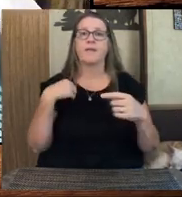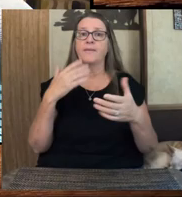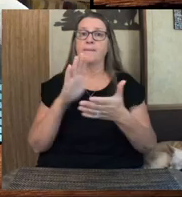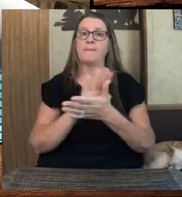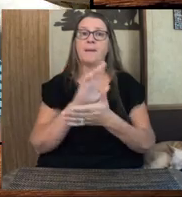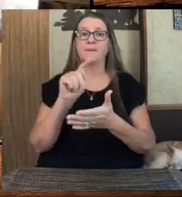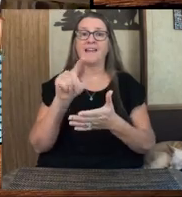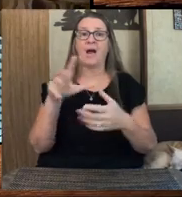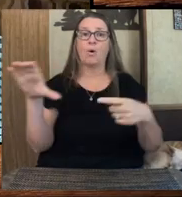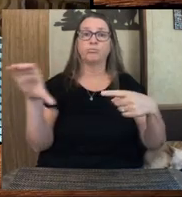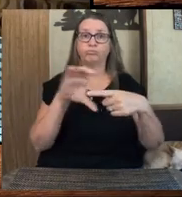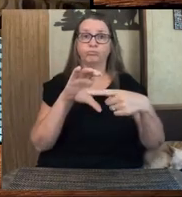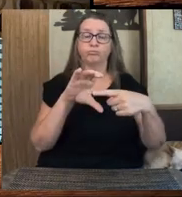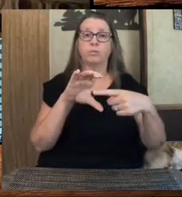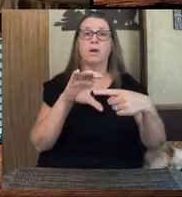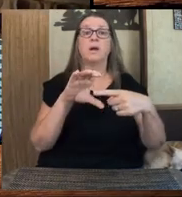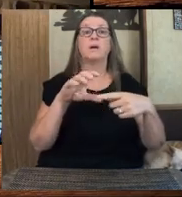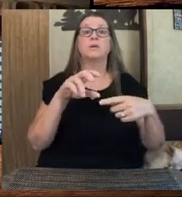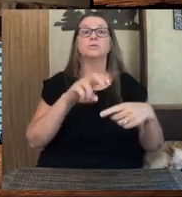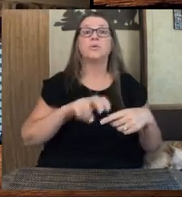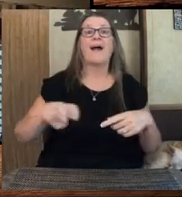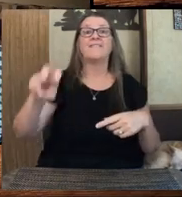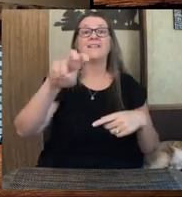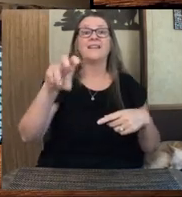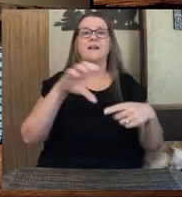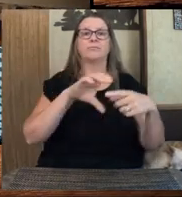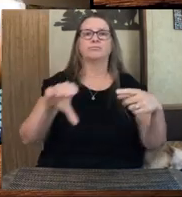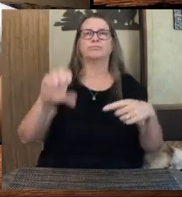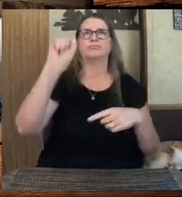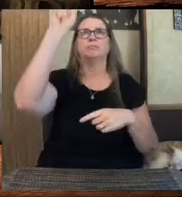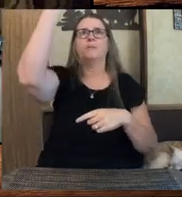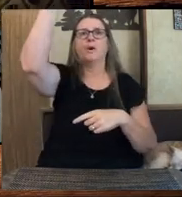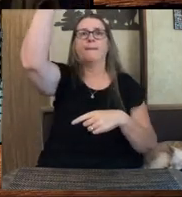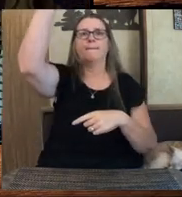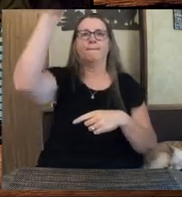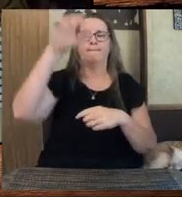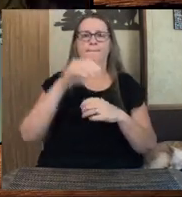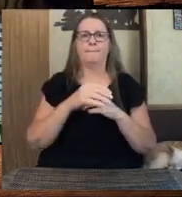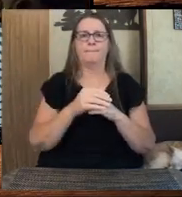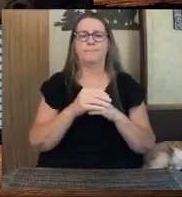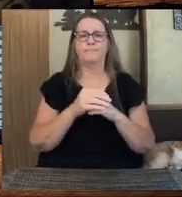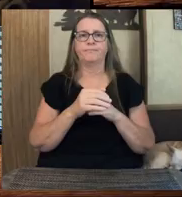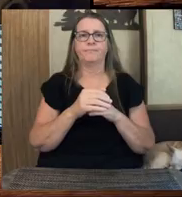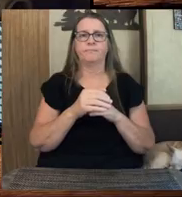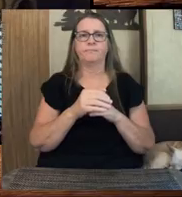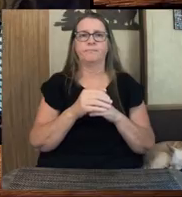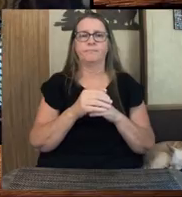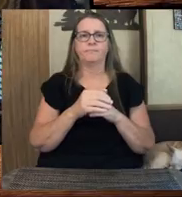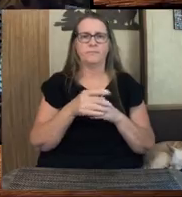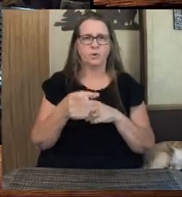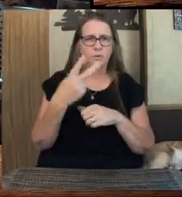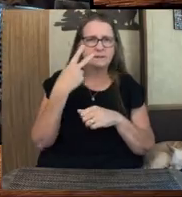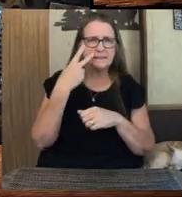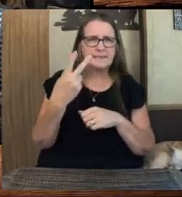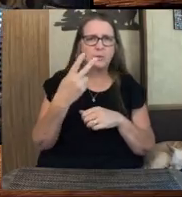And this goes on here. When we're traveling, we take this off and we put it up